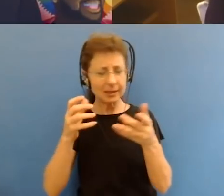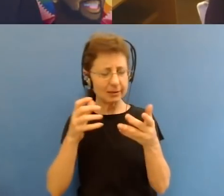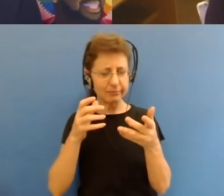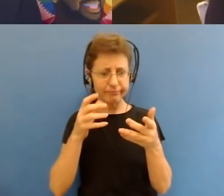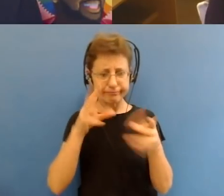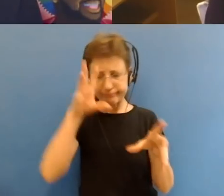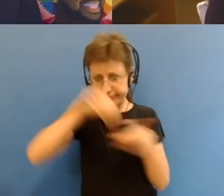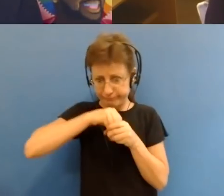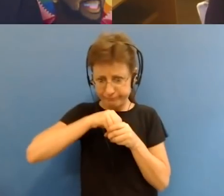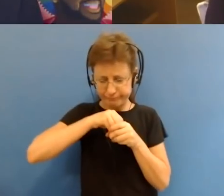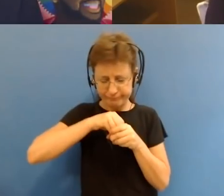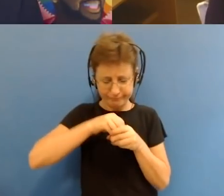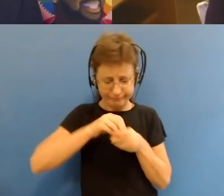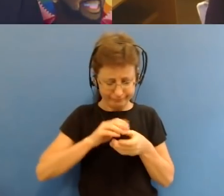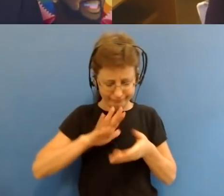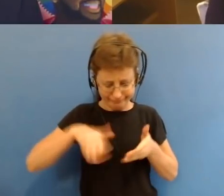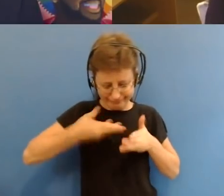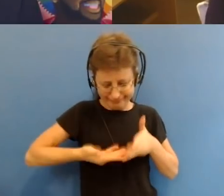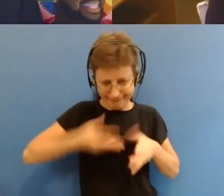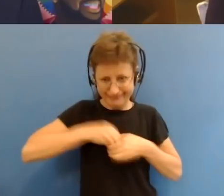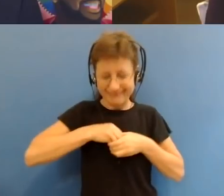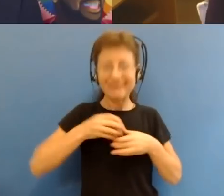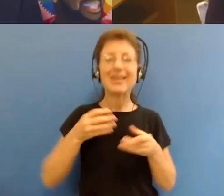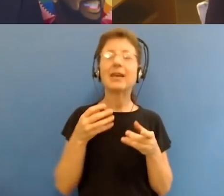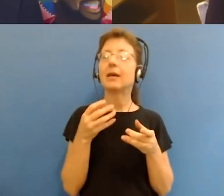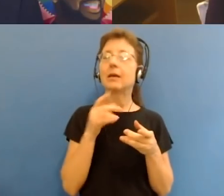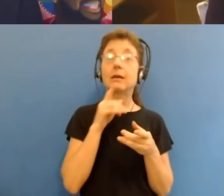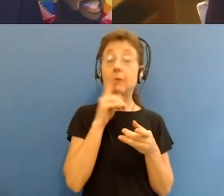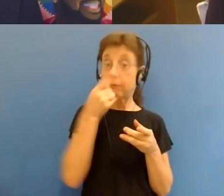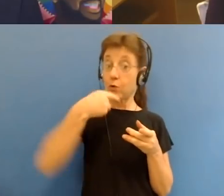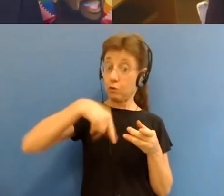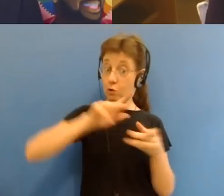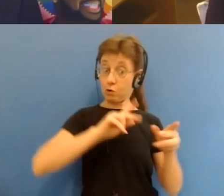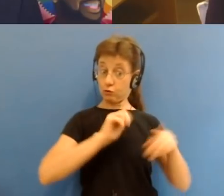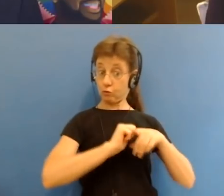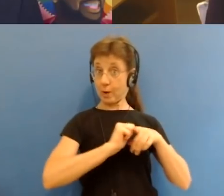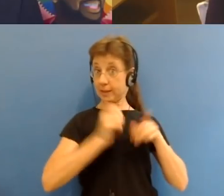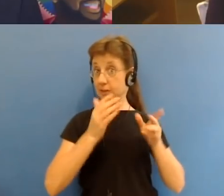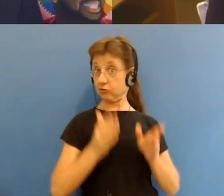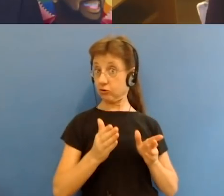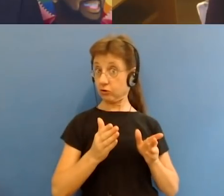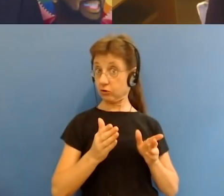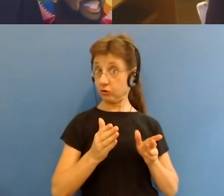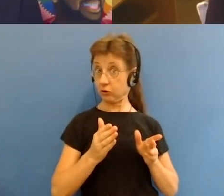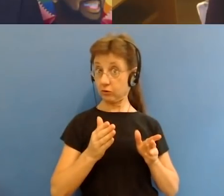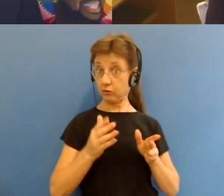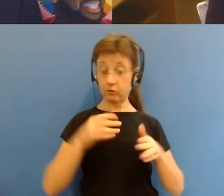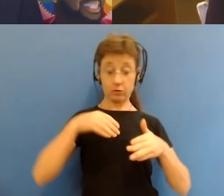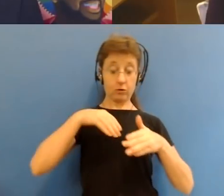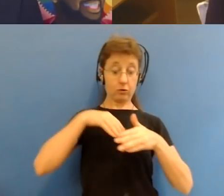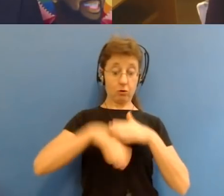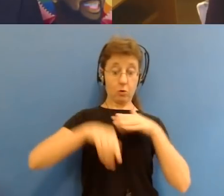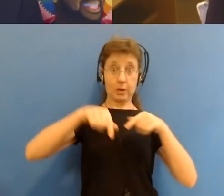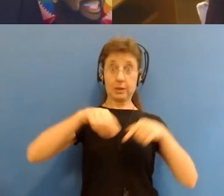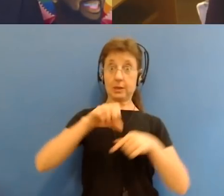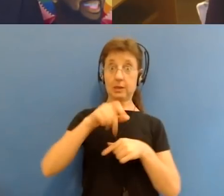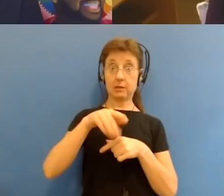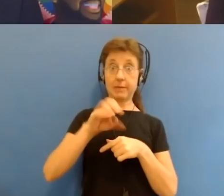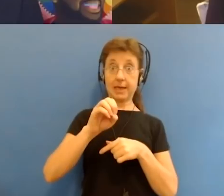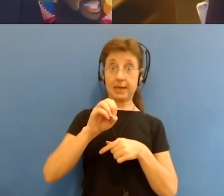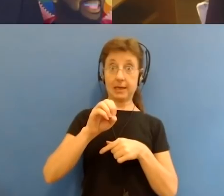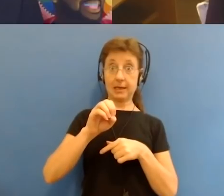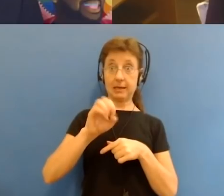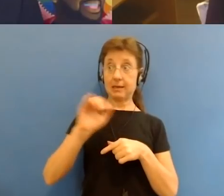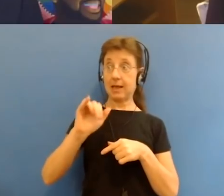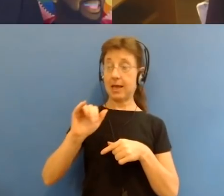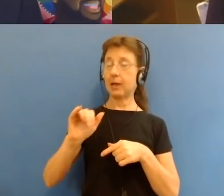Like it's really for those practitioners coming into the space where it's like, you know,